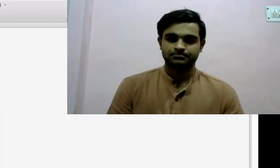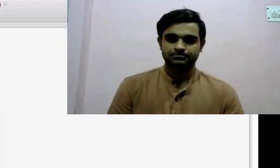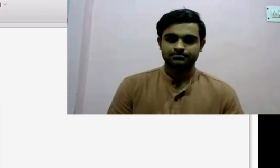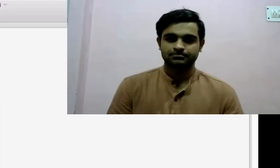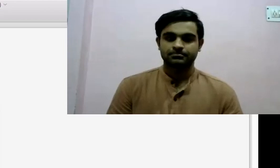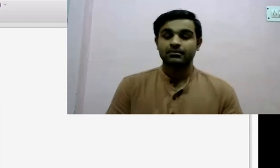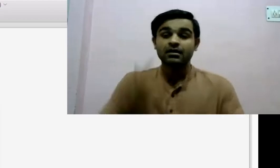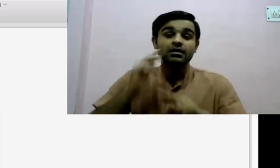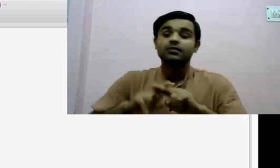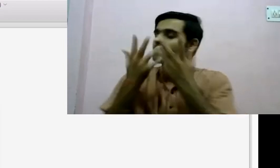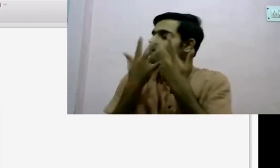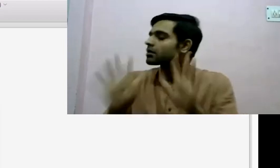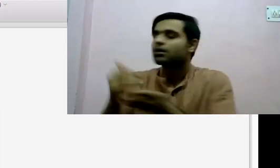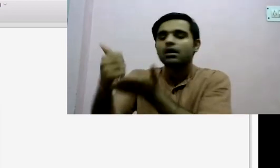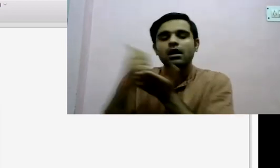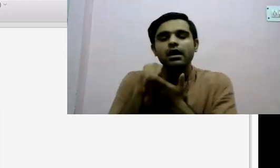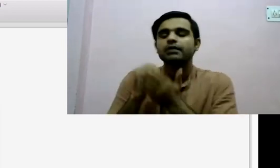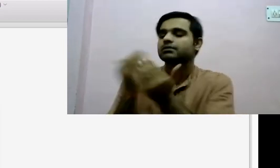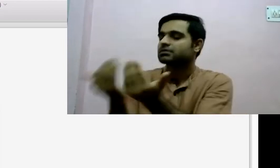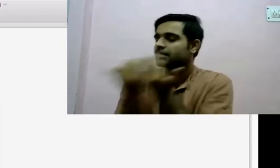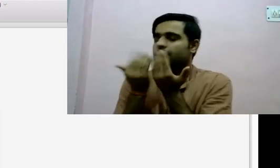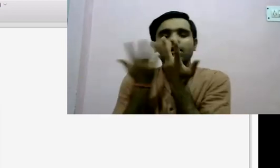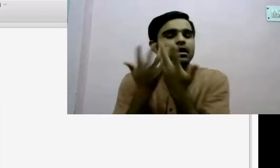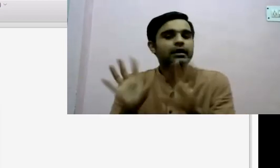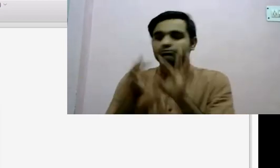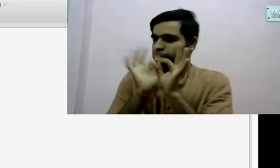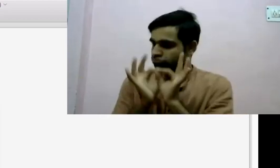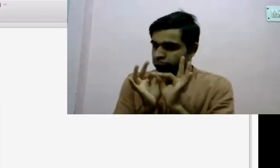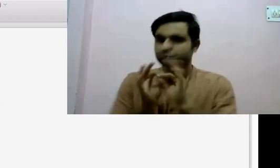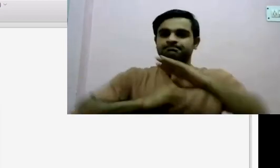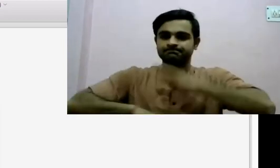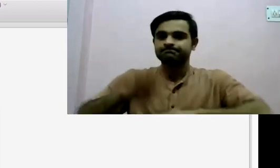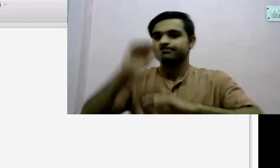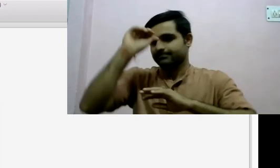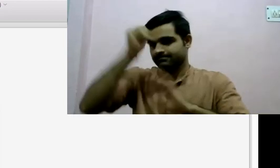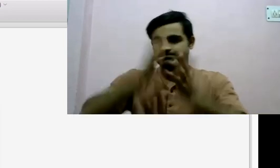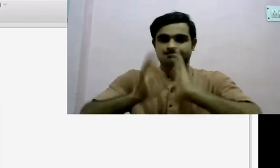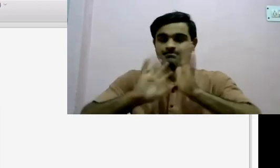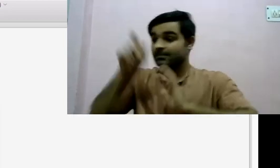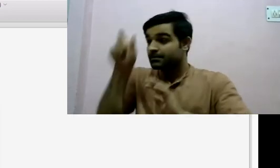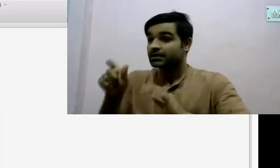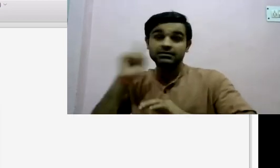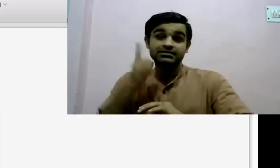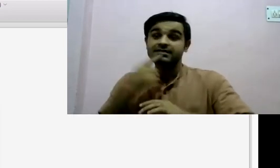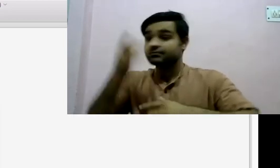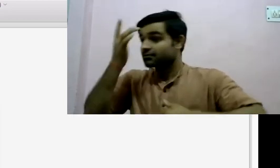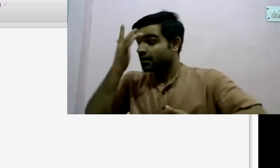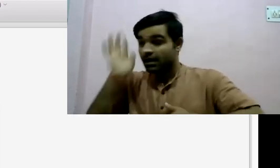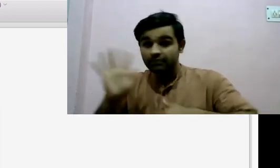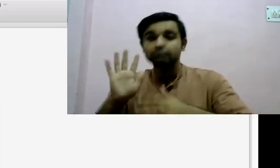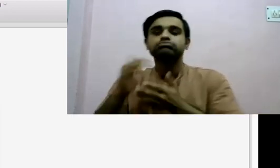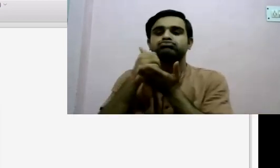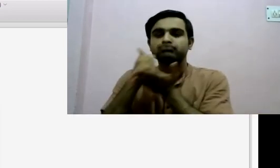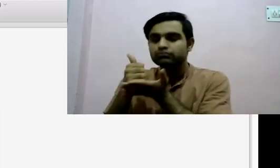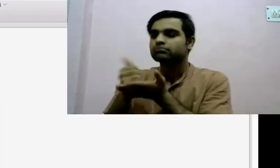If you need any further assistance with interpretation for a patient in Indian Sign Language, we can try and help you via a